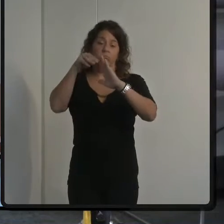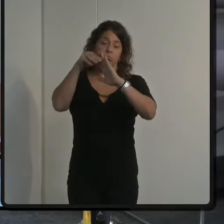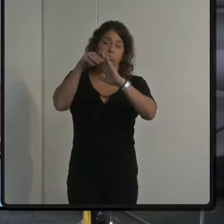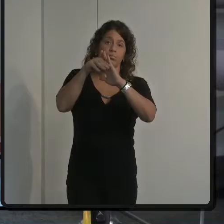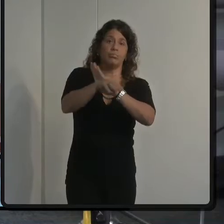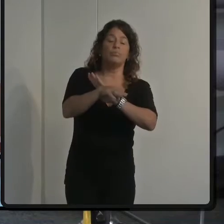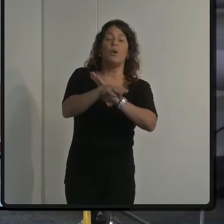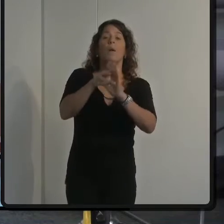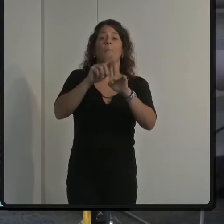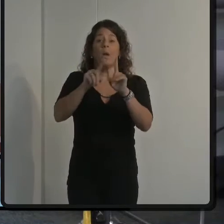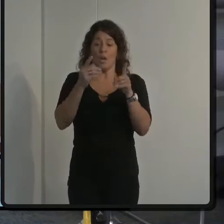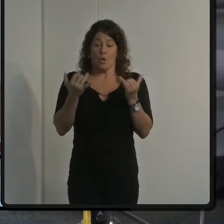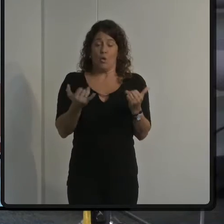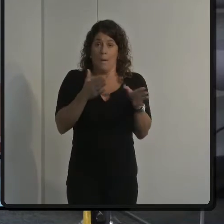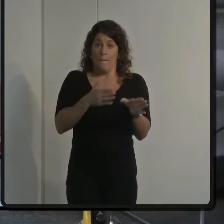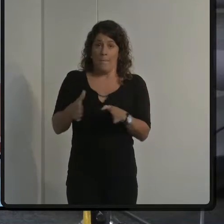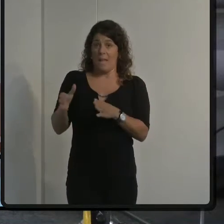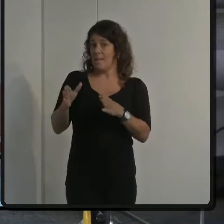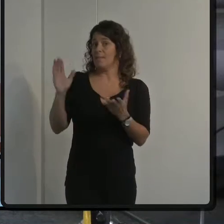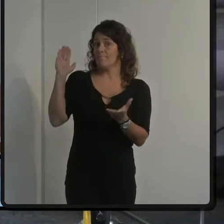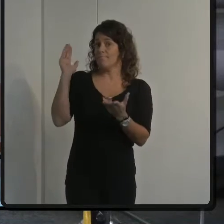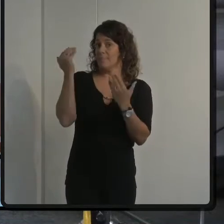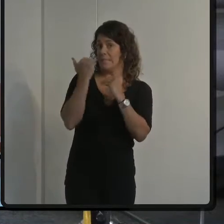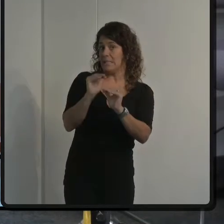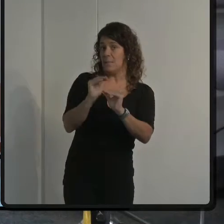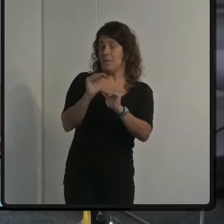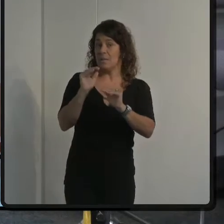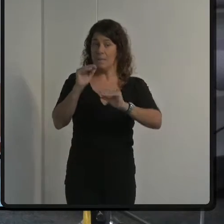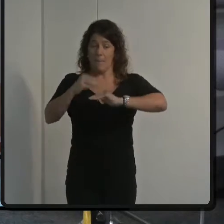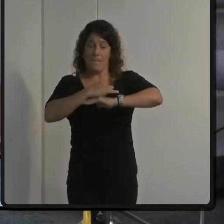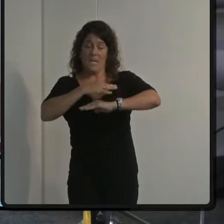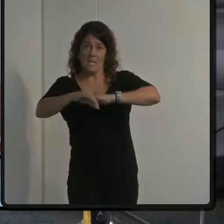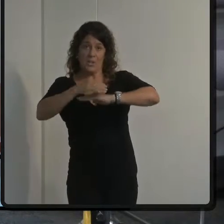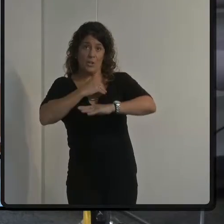limit activities on beaches in Santa Barbara County